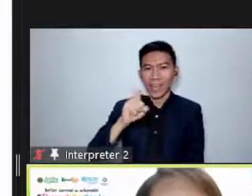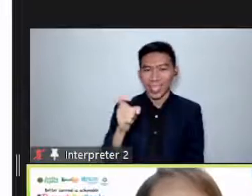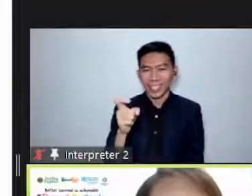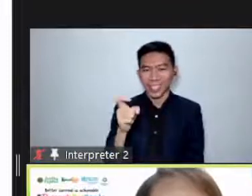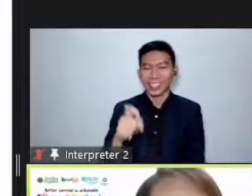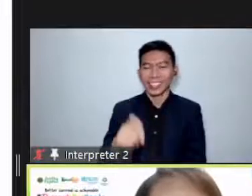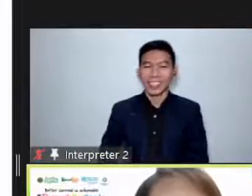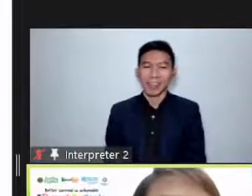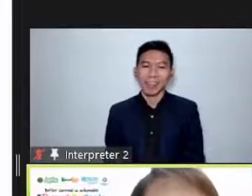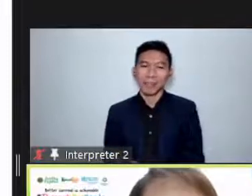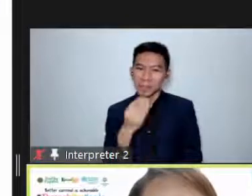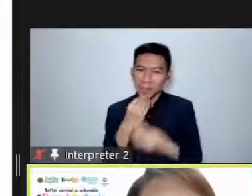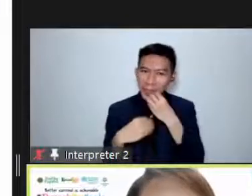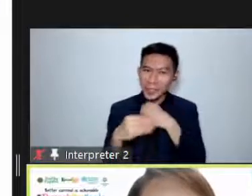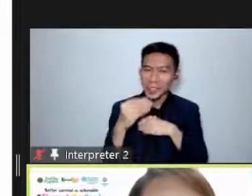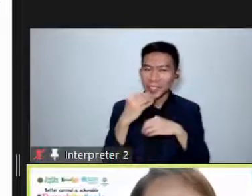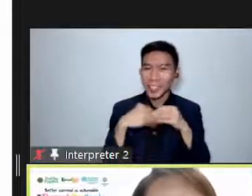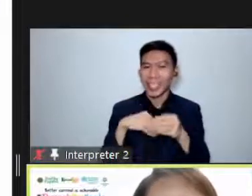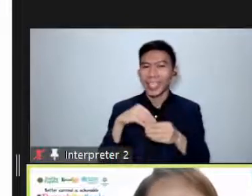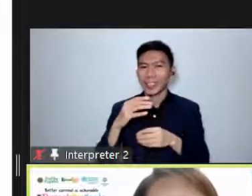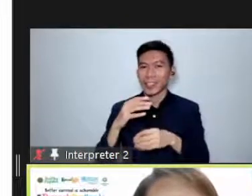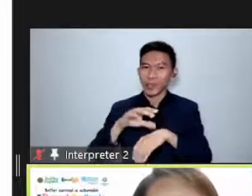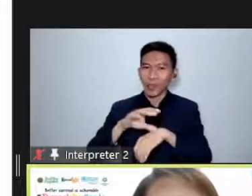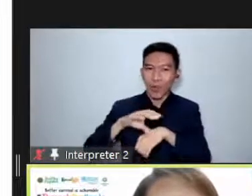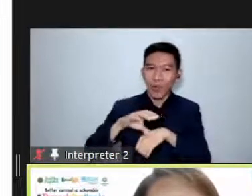cake. Going to the beach.